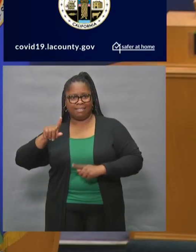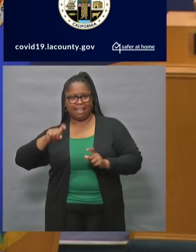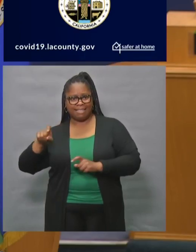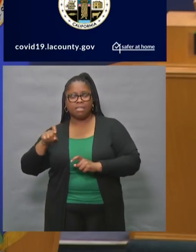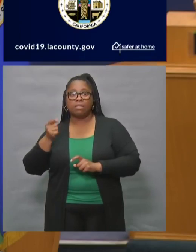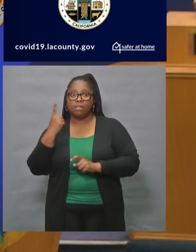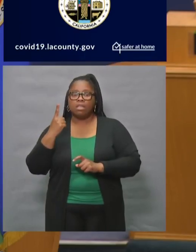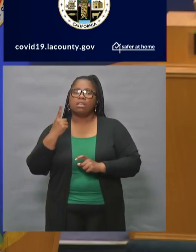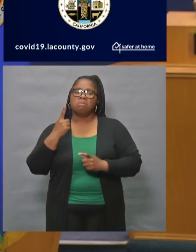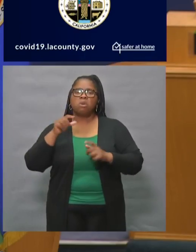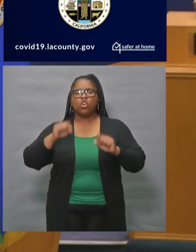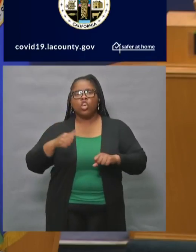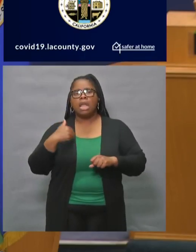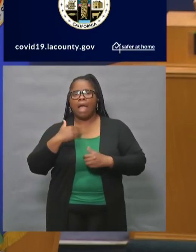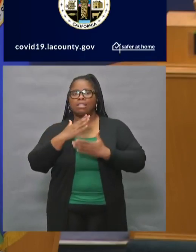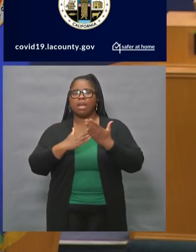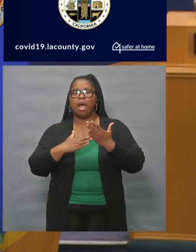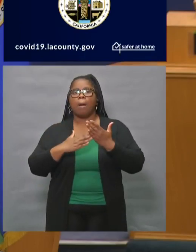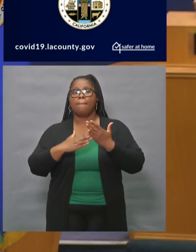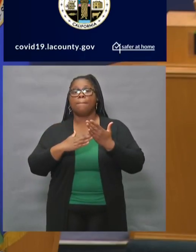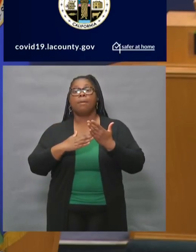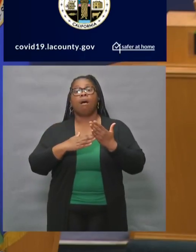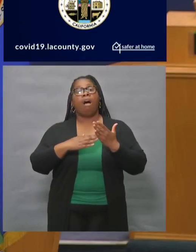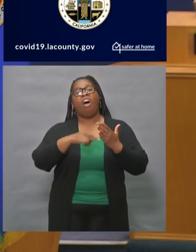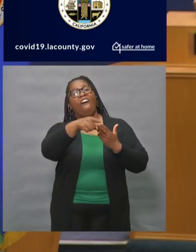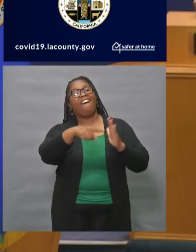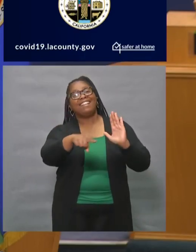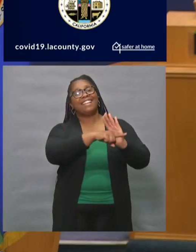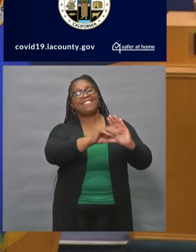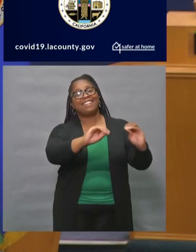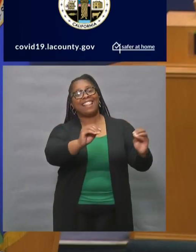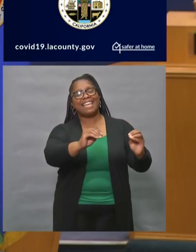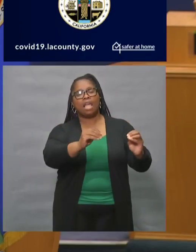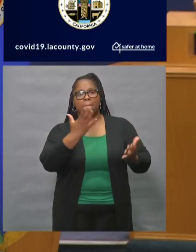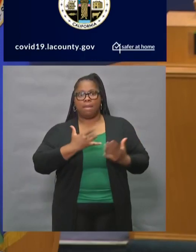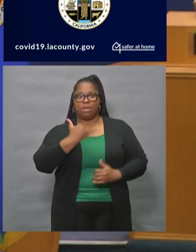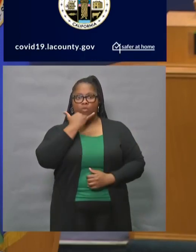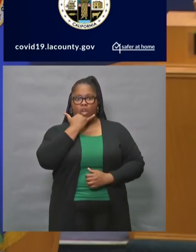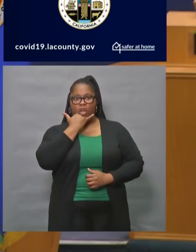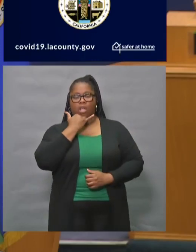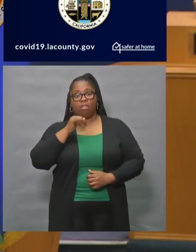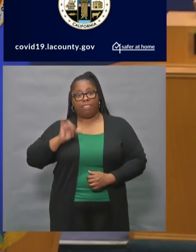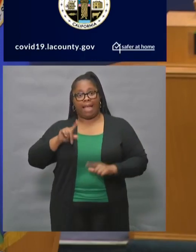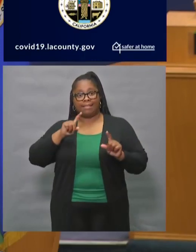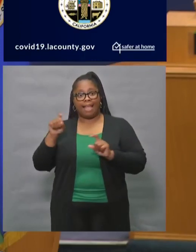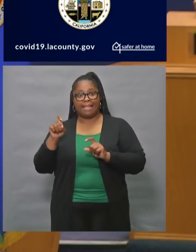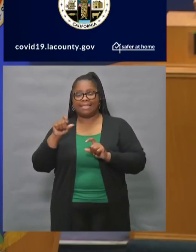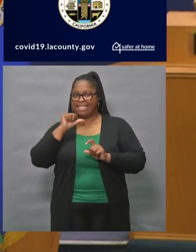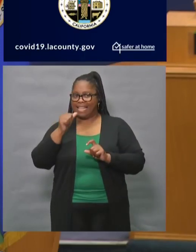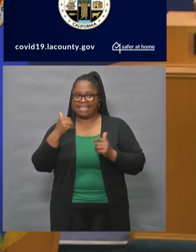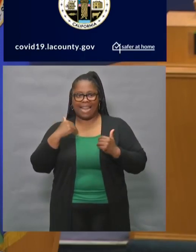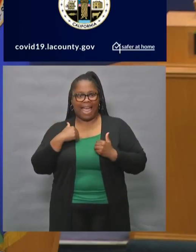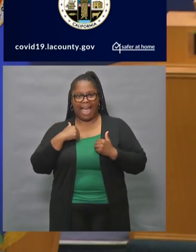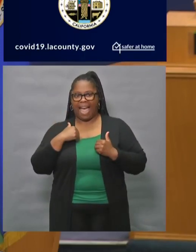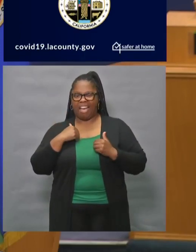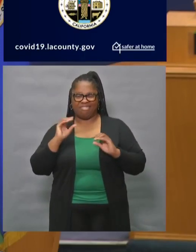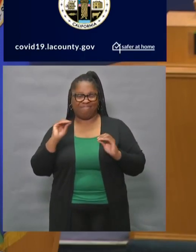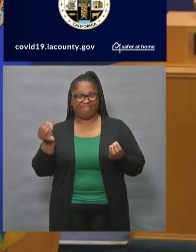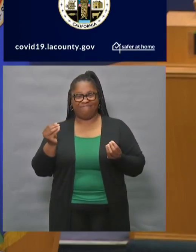could be a fair number of false negatives. The test that we're using doesn't really have any false